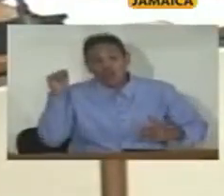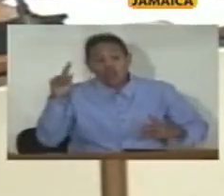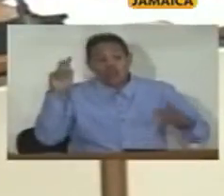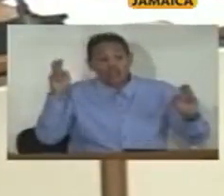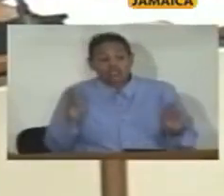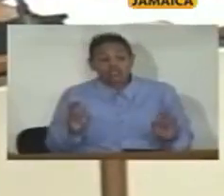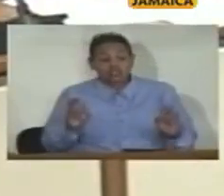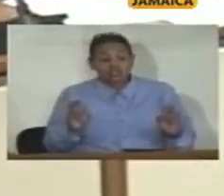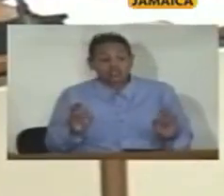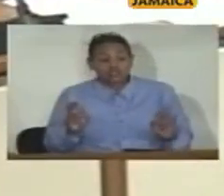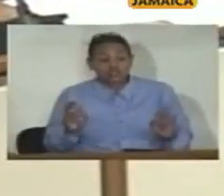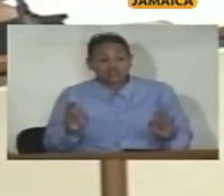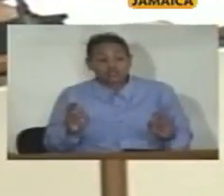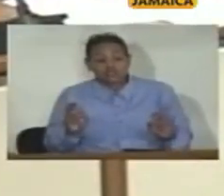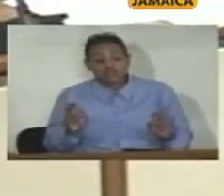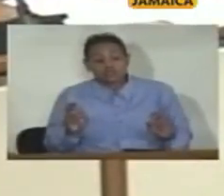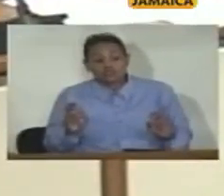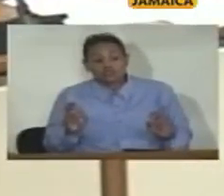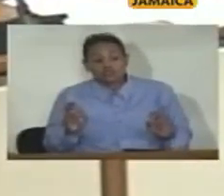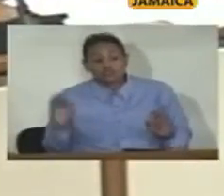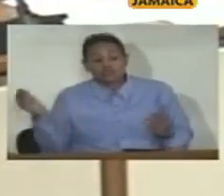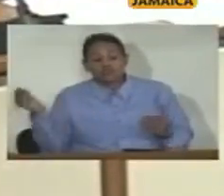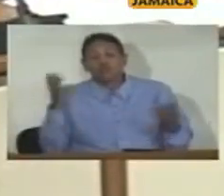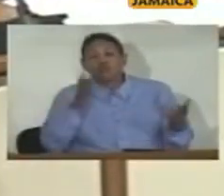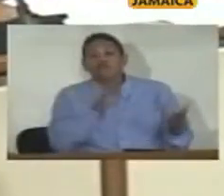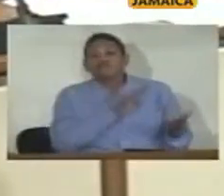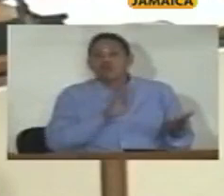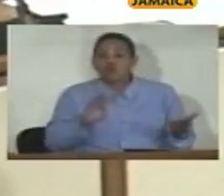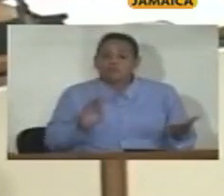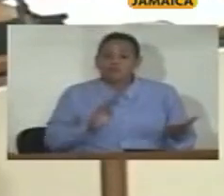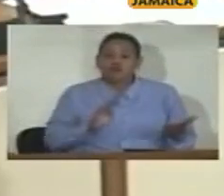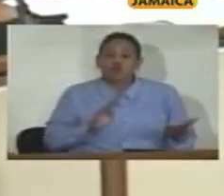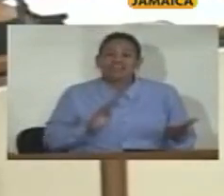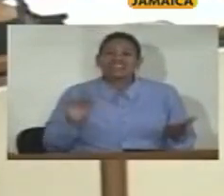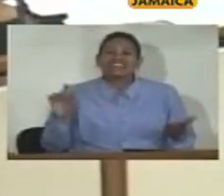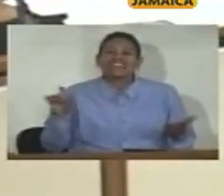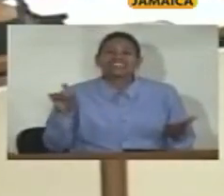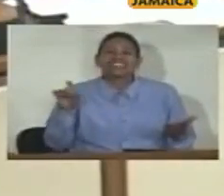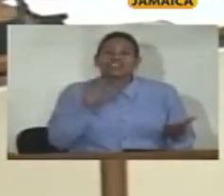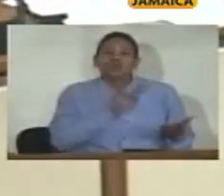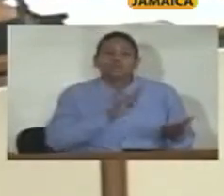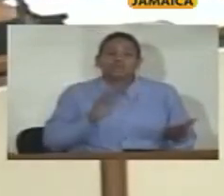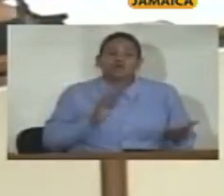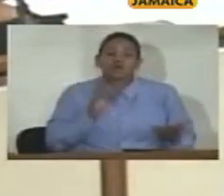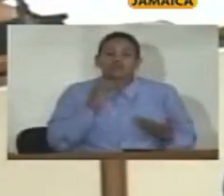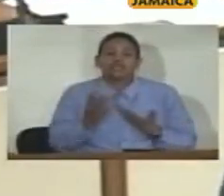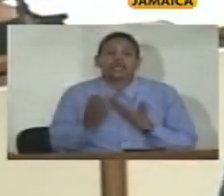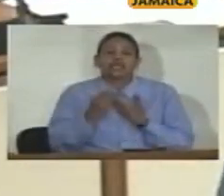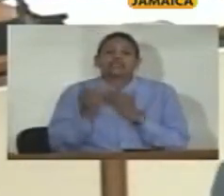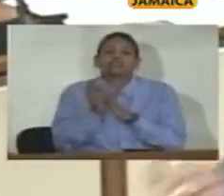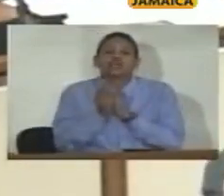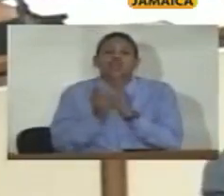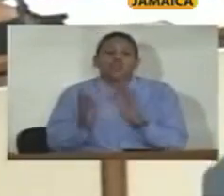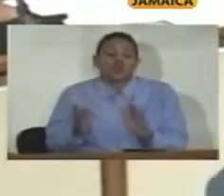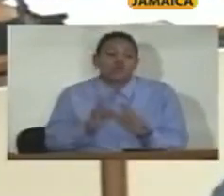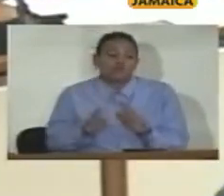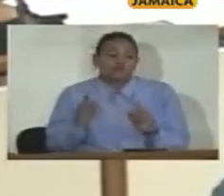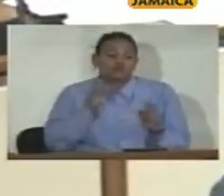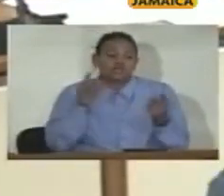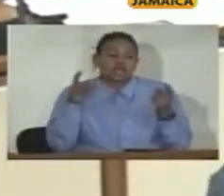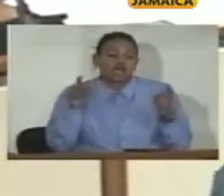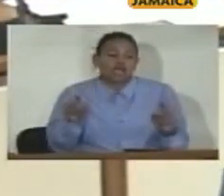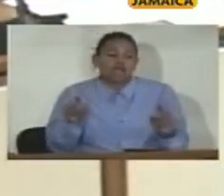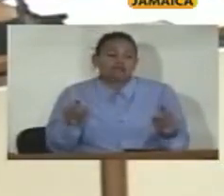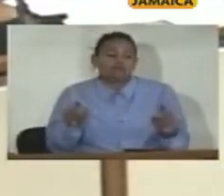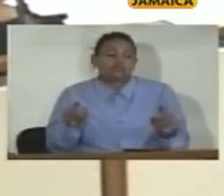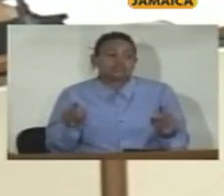brought before a board necessitates the board engaging a lawyer. But it happens to be